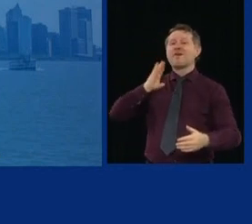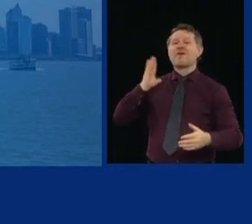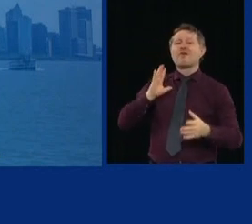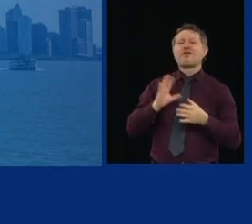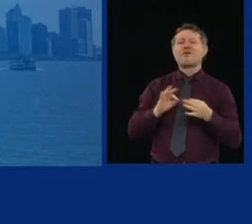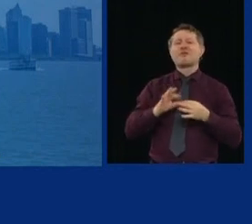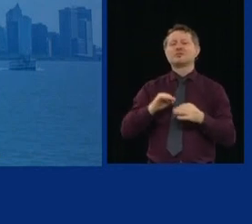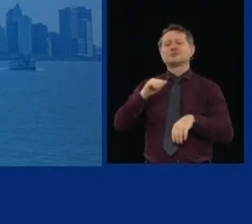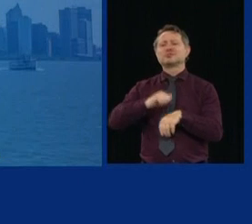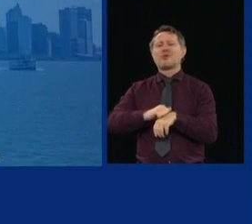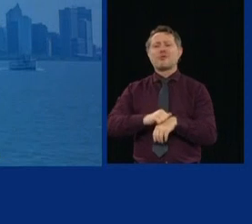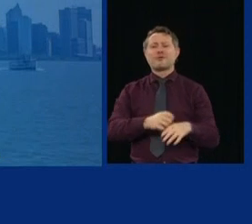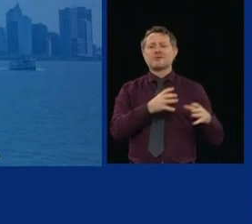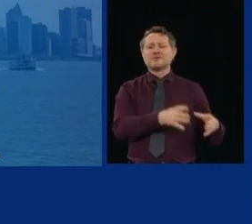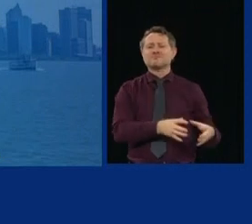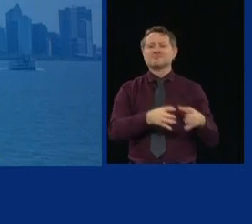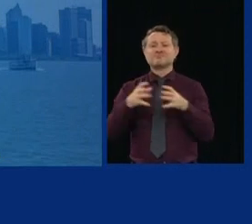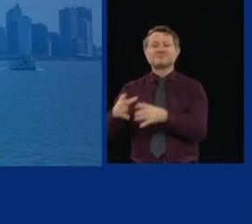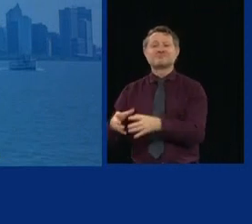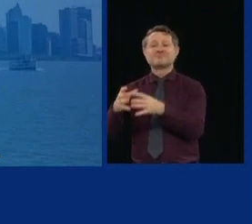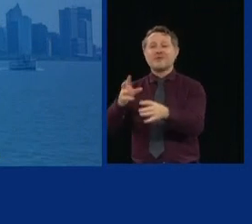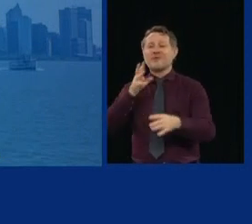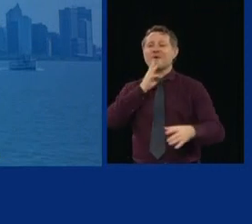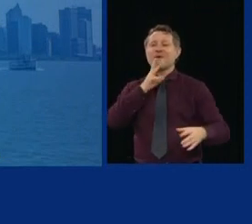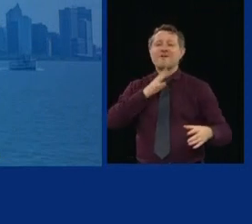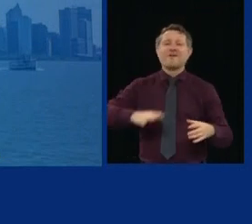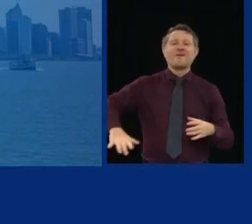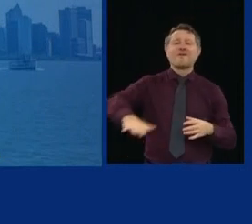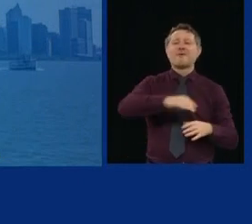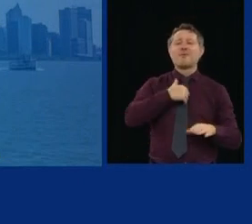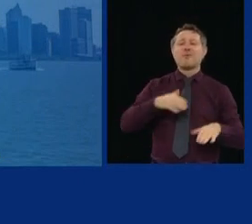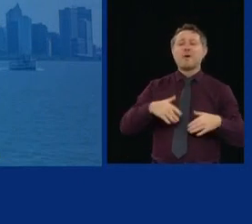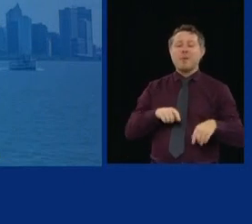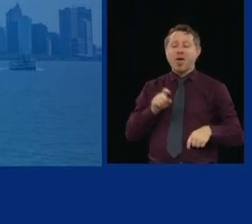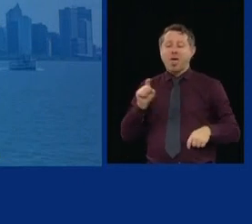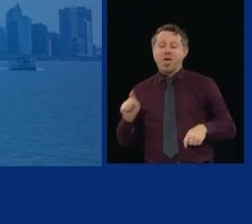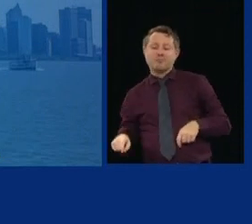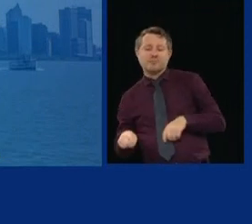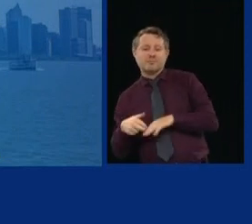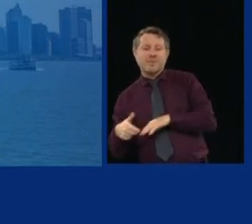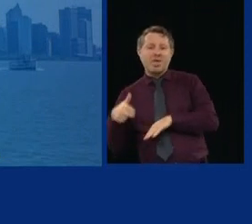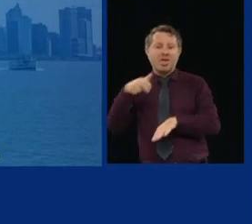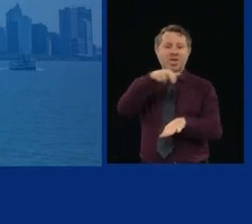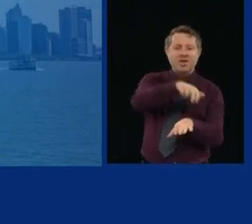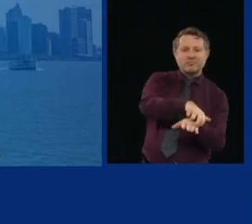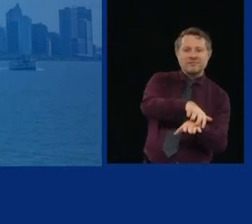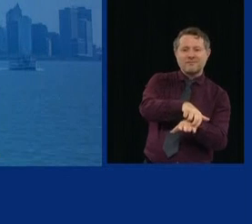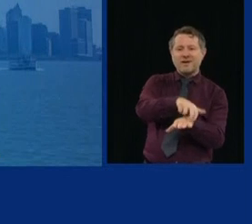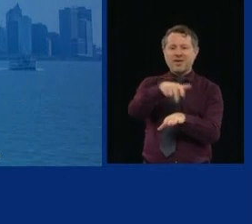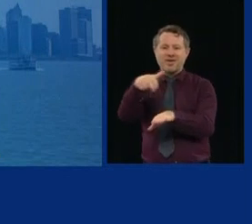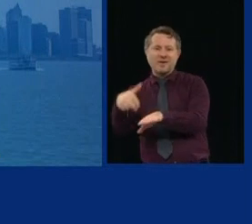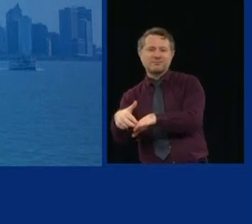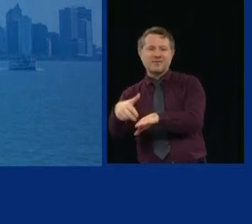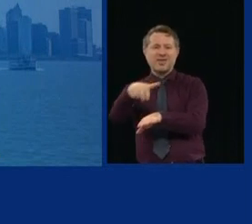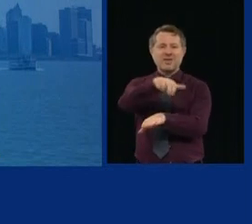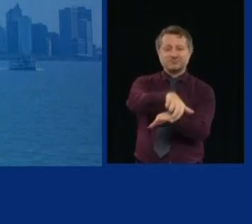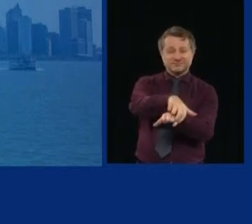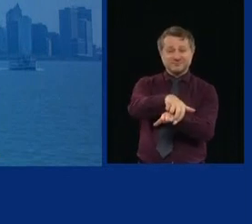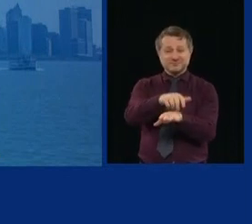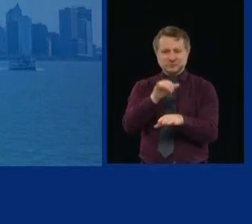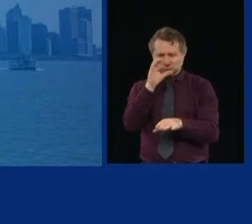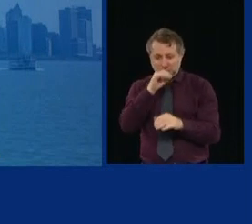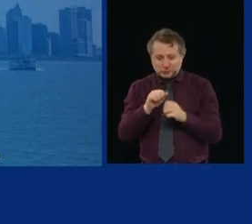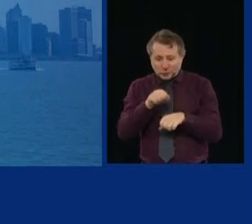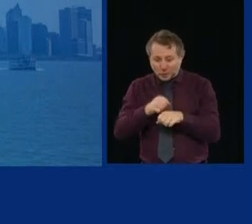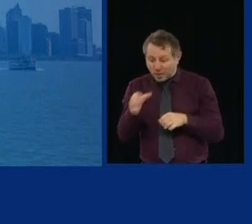a morass, and we are in a morass. There's no doubt about that. Find a stone, find